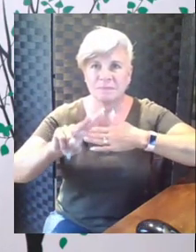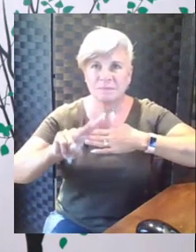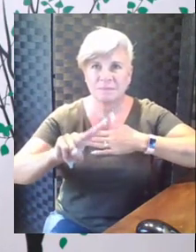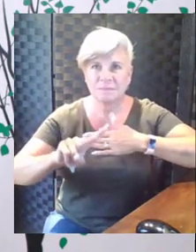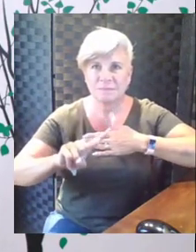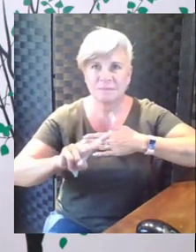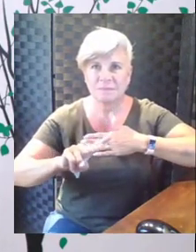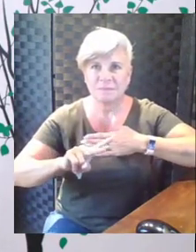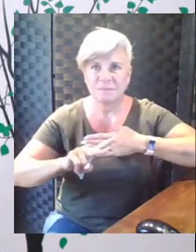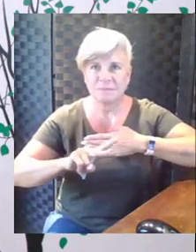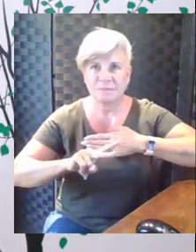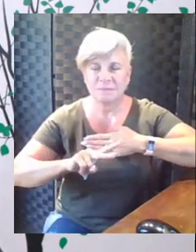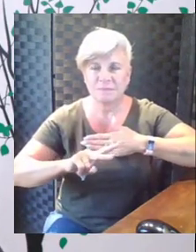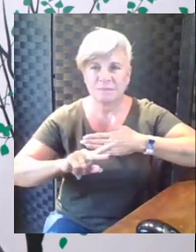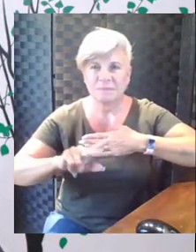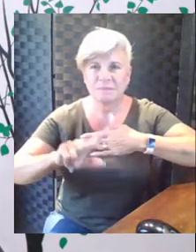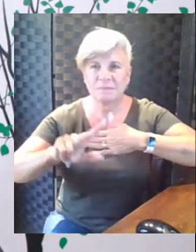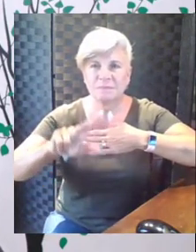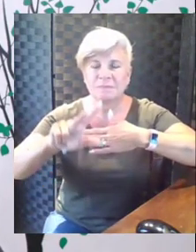2,